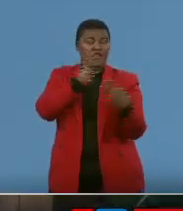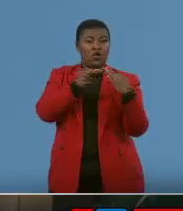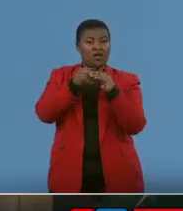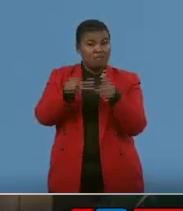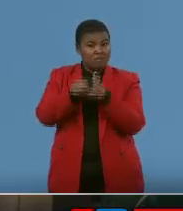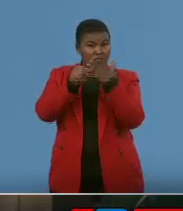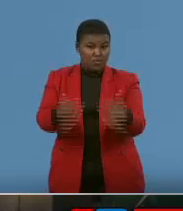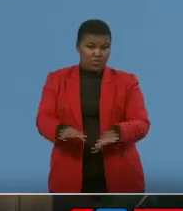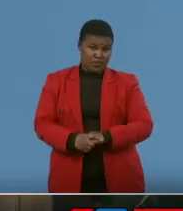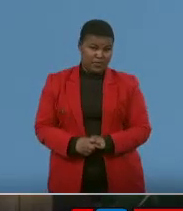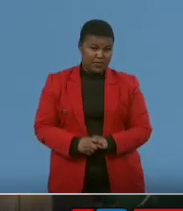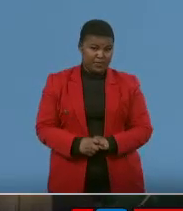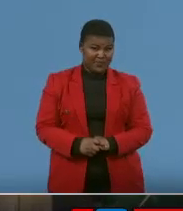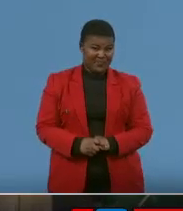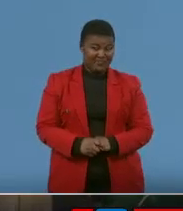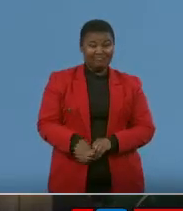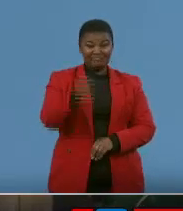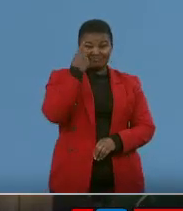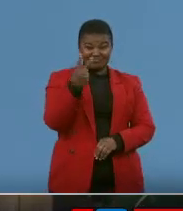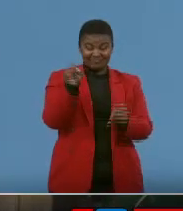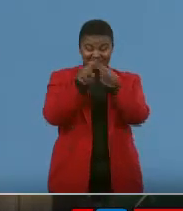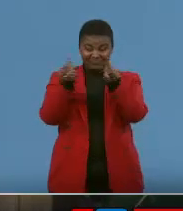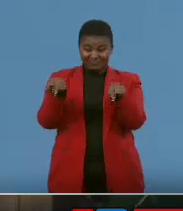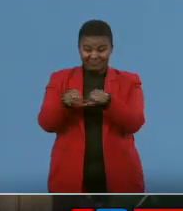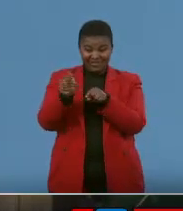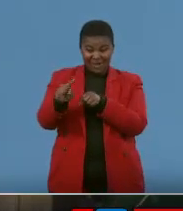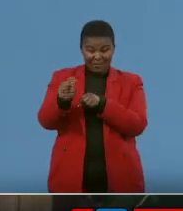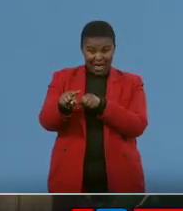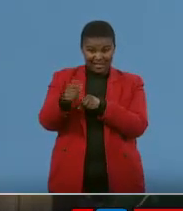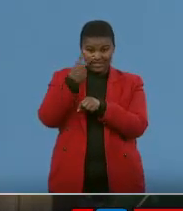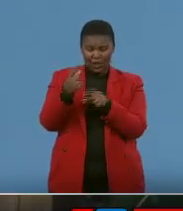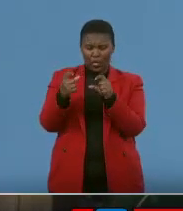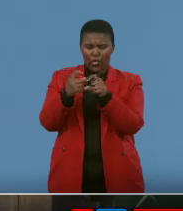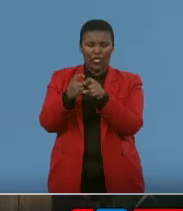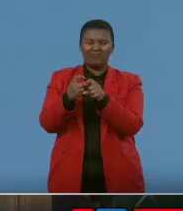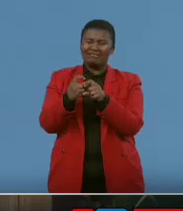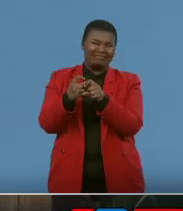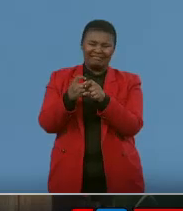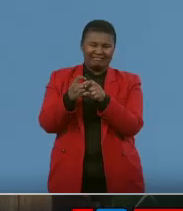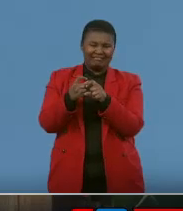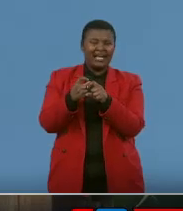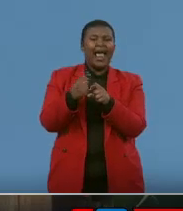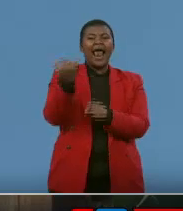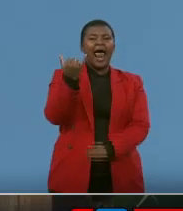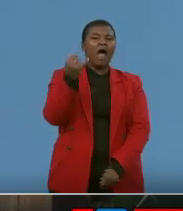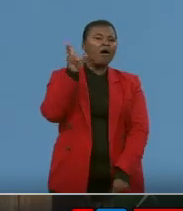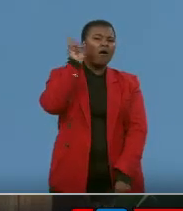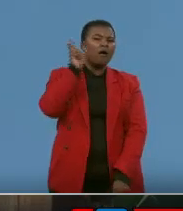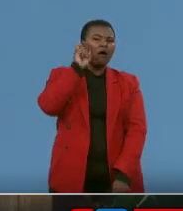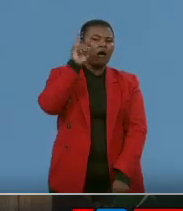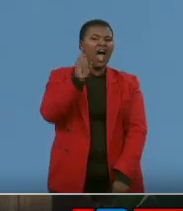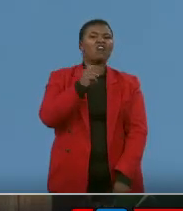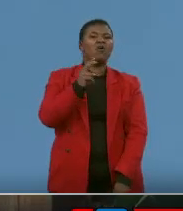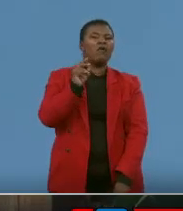So to have that block that small, which is one of the things that we're advocating for, is having a volume on 2. So a deaf